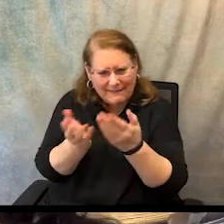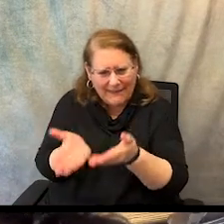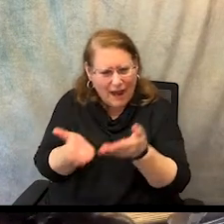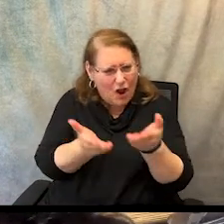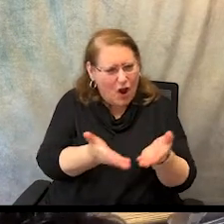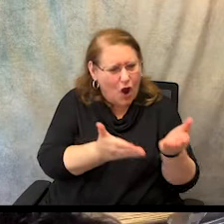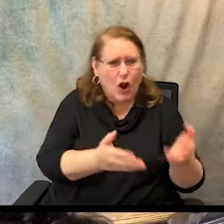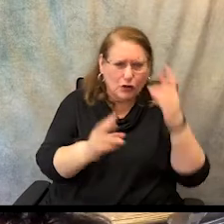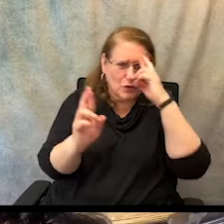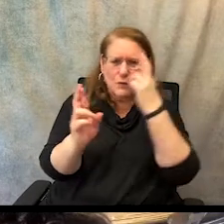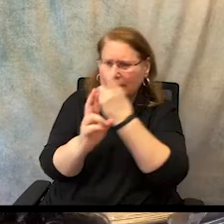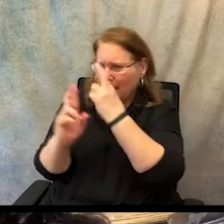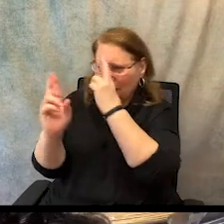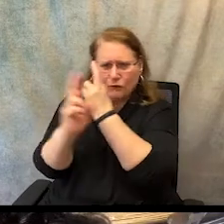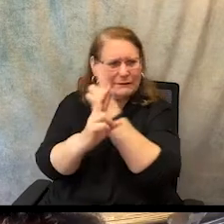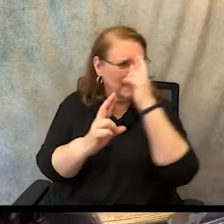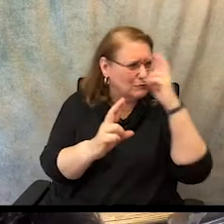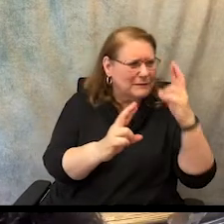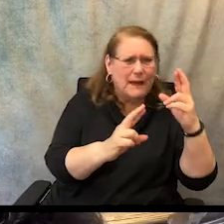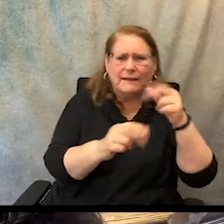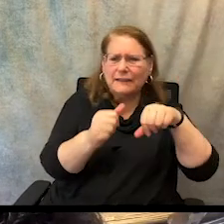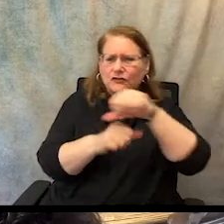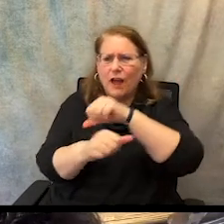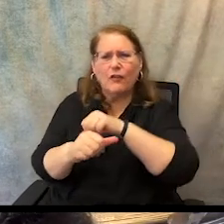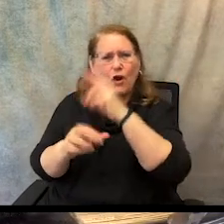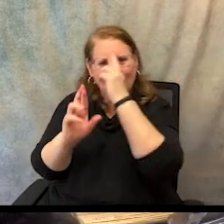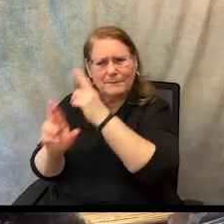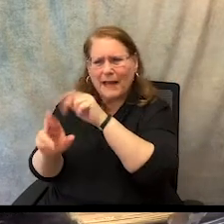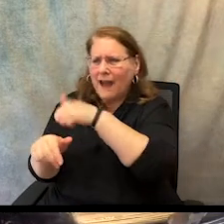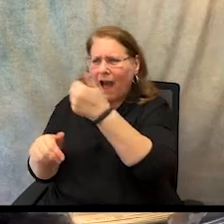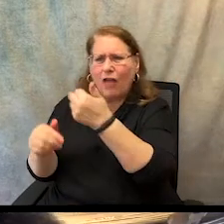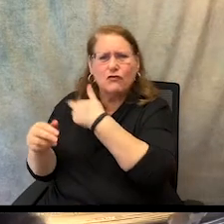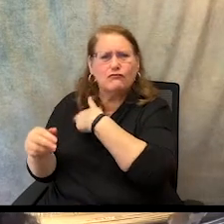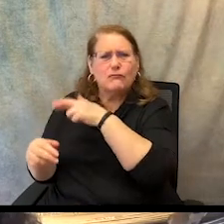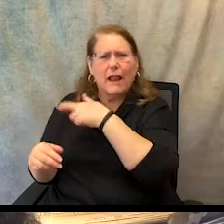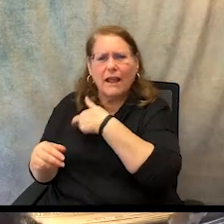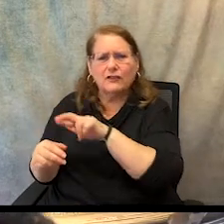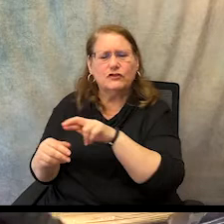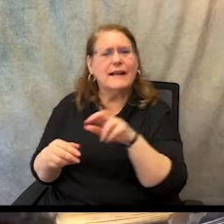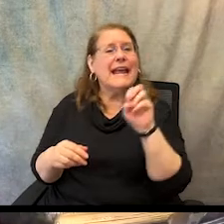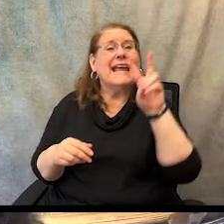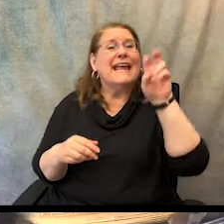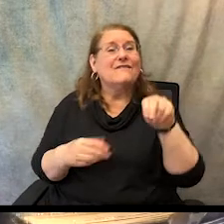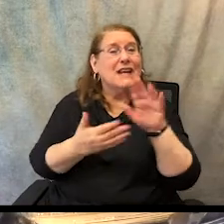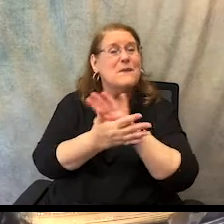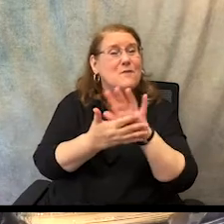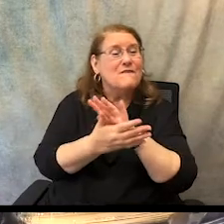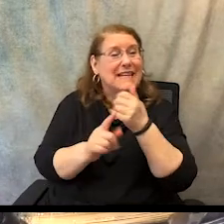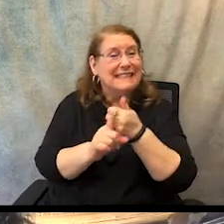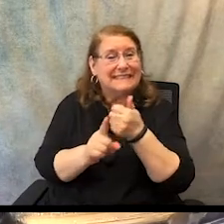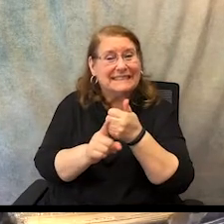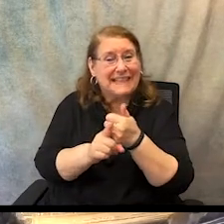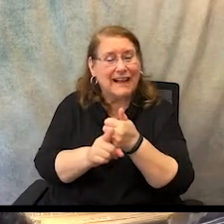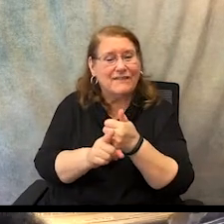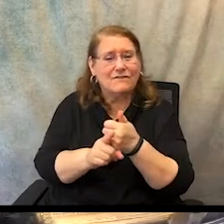to respect the other, to respect other religions, you know. And that's even in the movie itself,